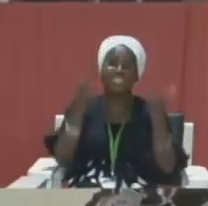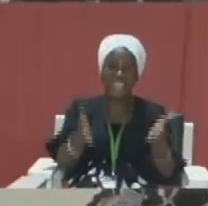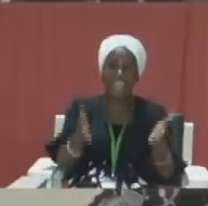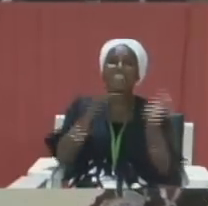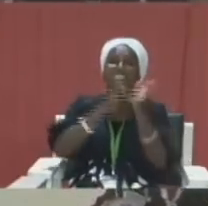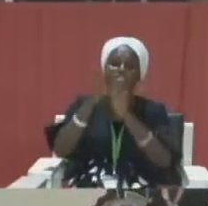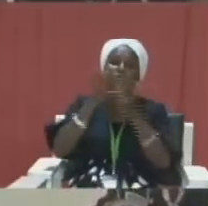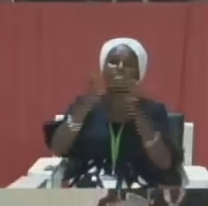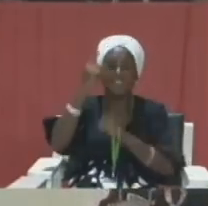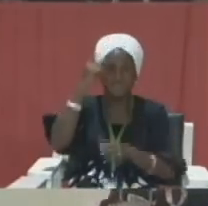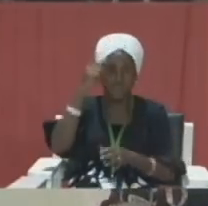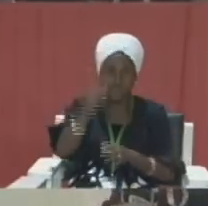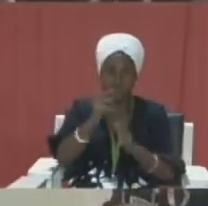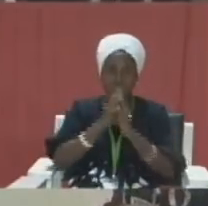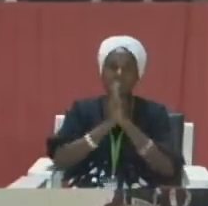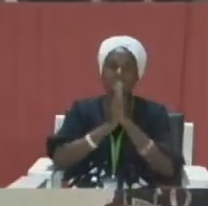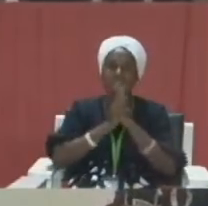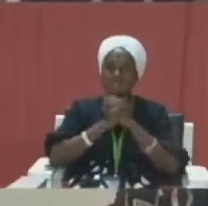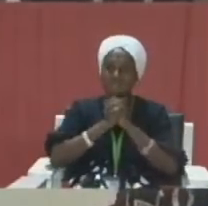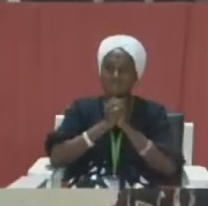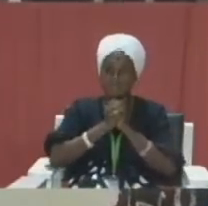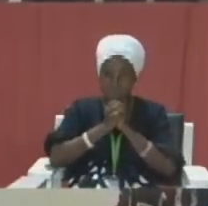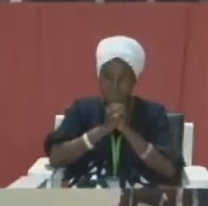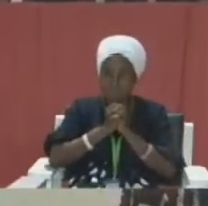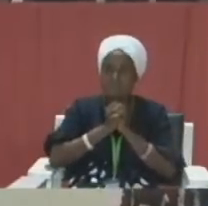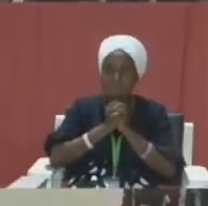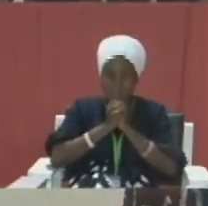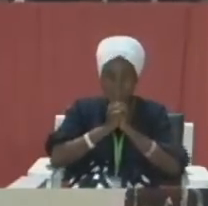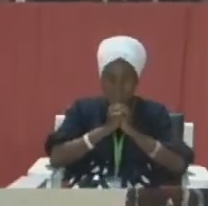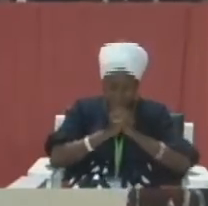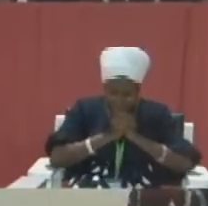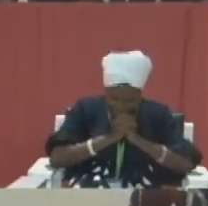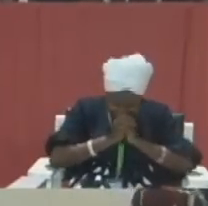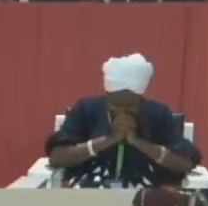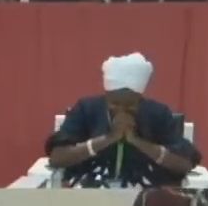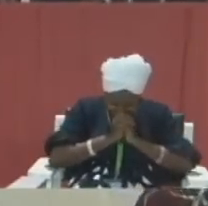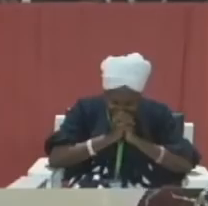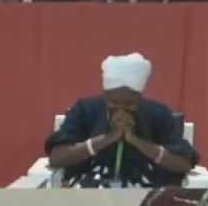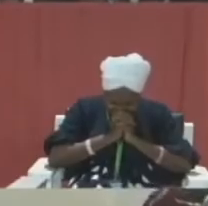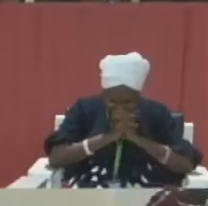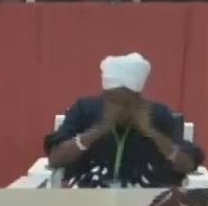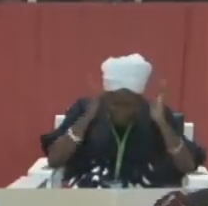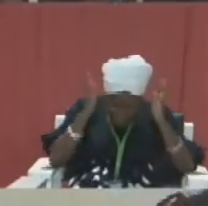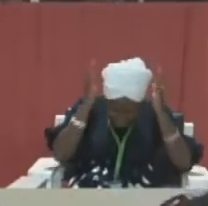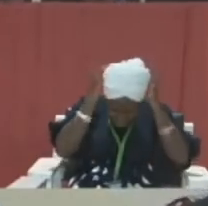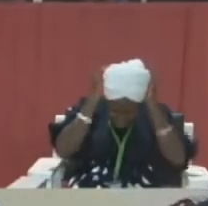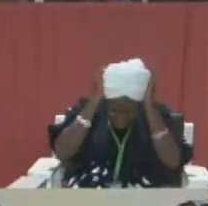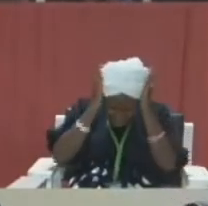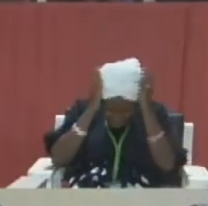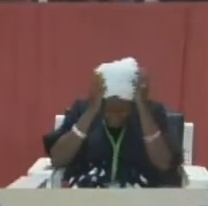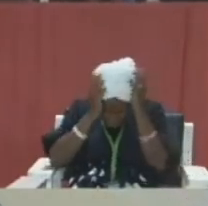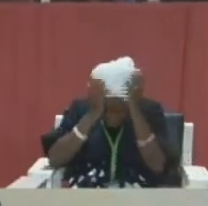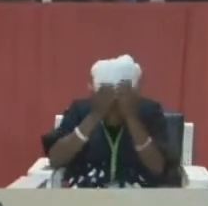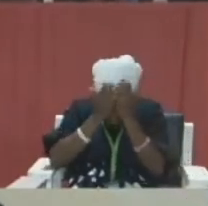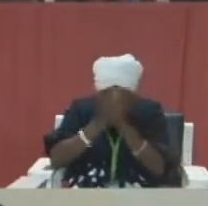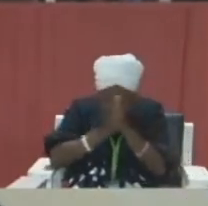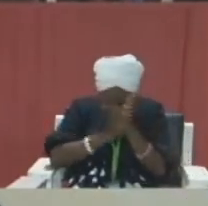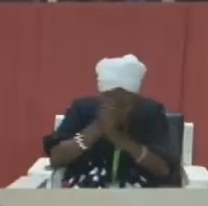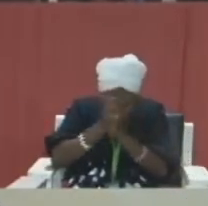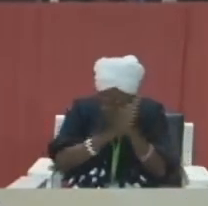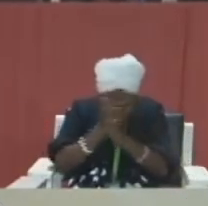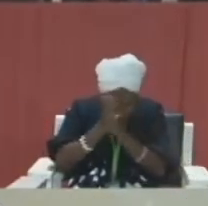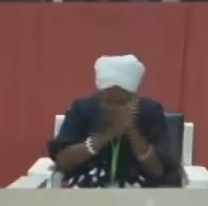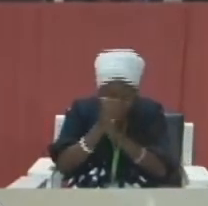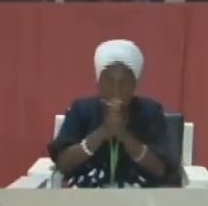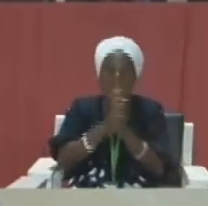coming. Thank you. Thank you. I'm waiting for you. I'm waiting for you. Just keep coming. You are ready to